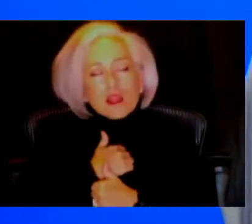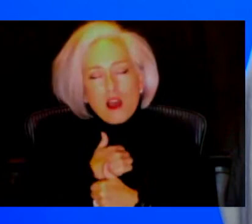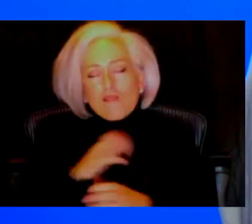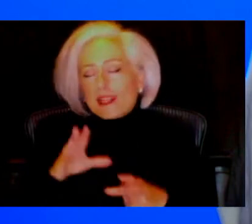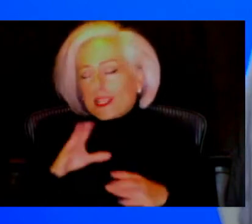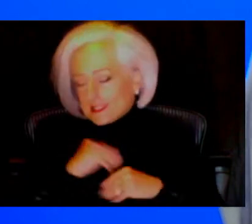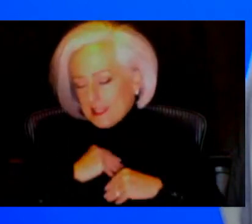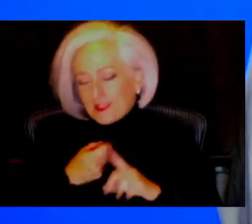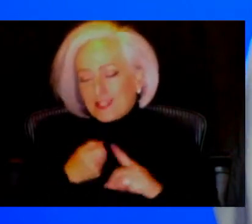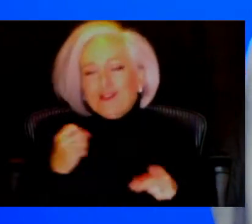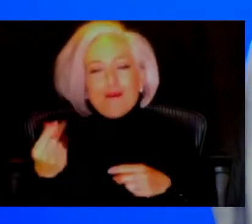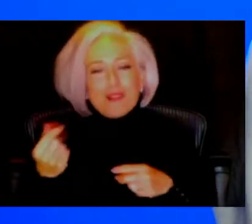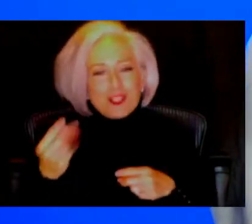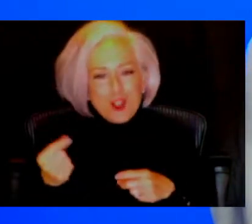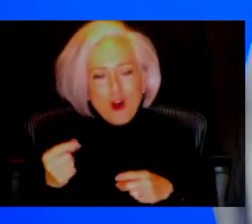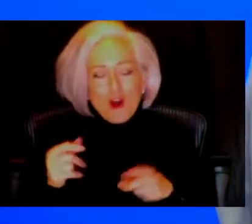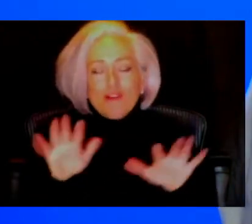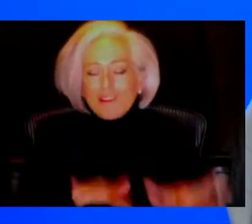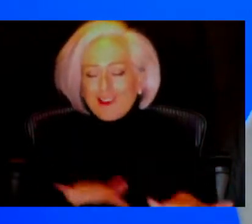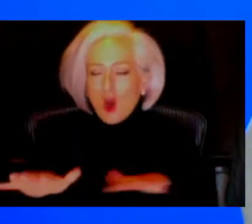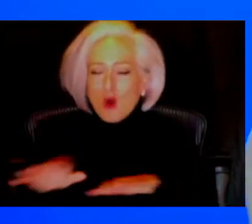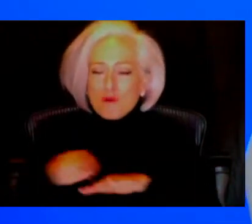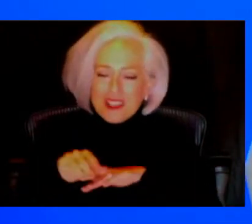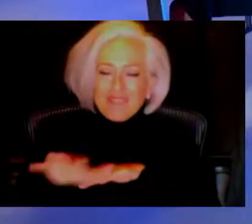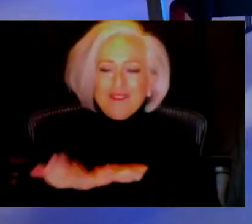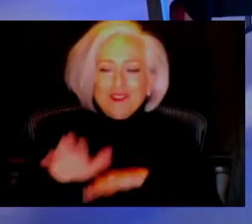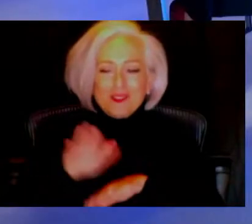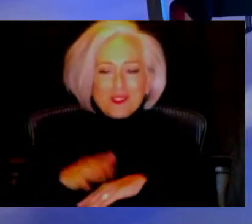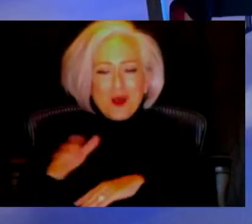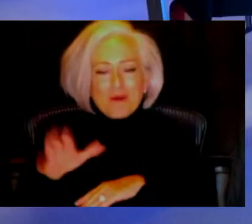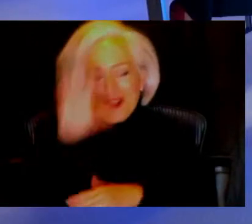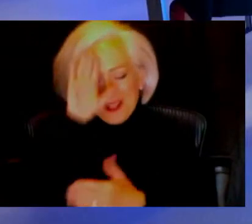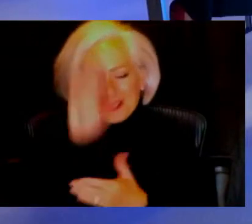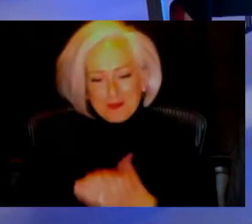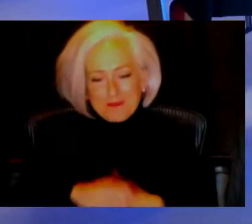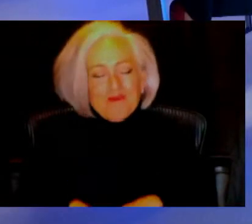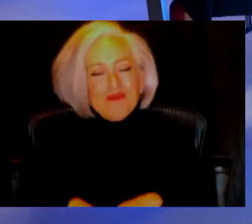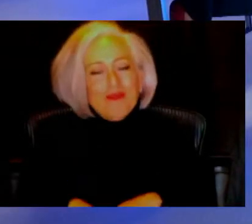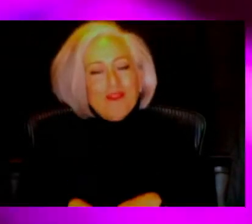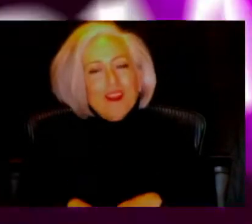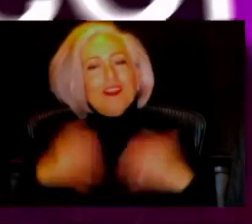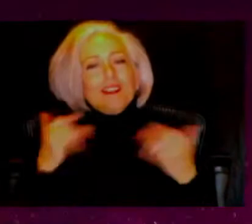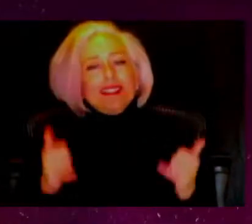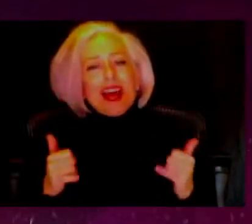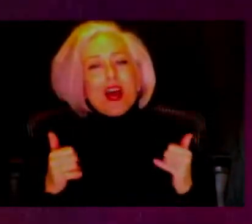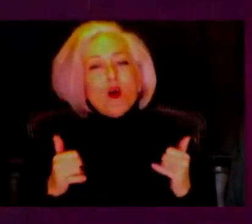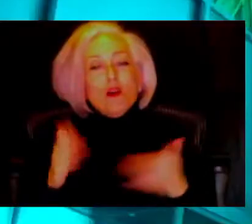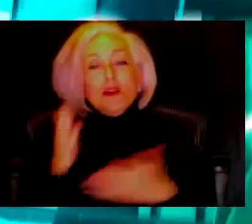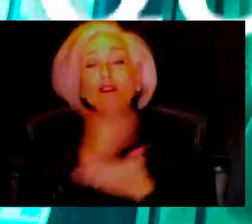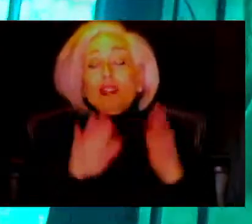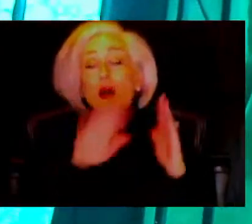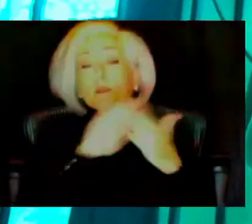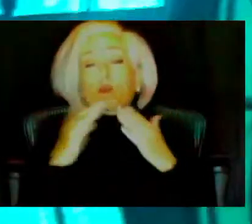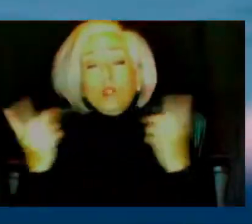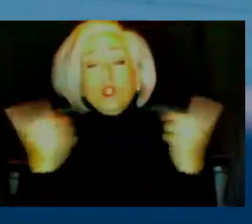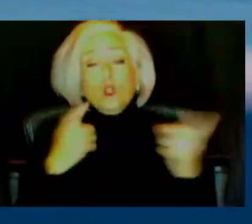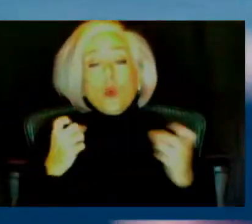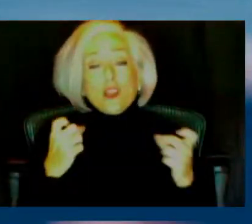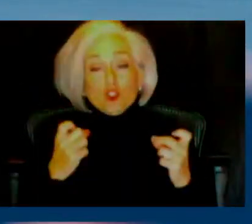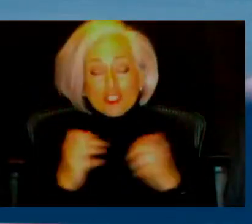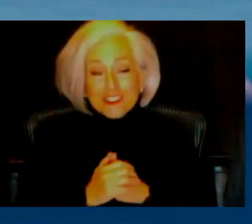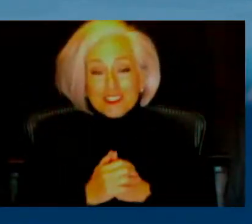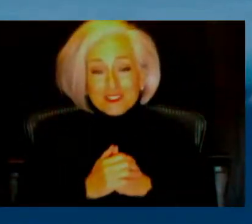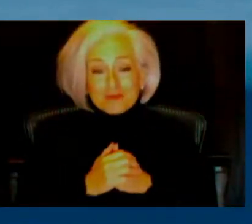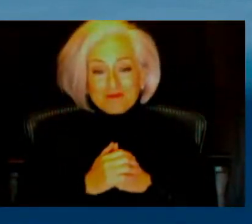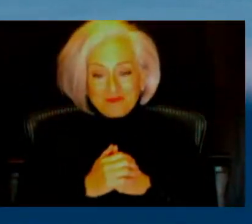just that calming influence that they have on him. We want to get to some community questions today for our guests. Isaac